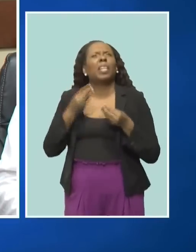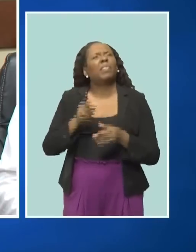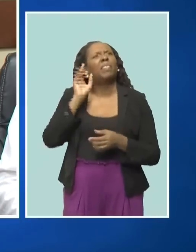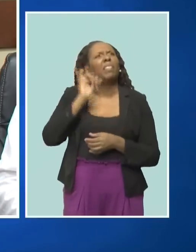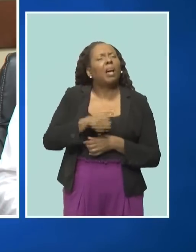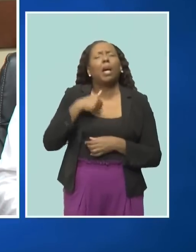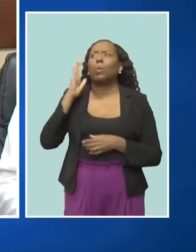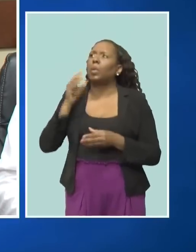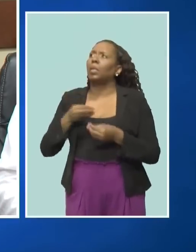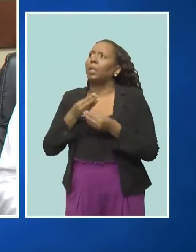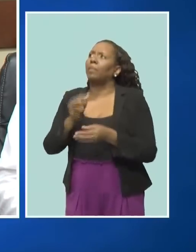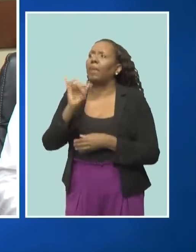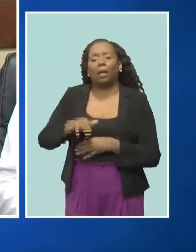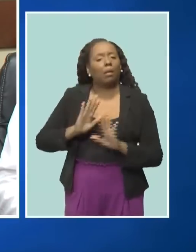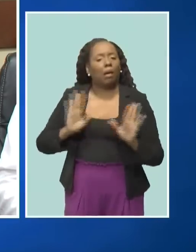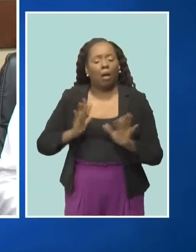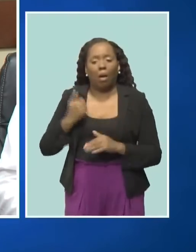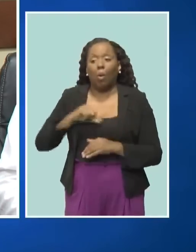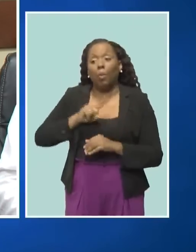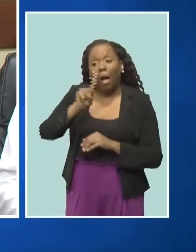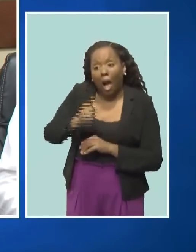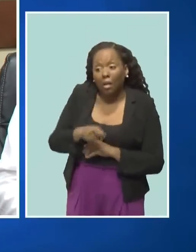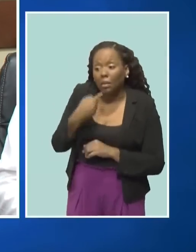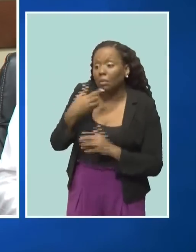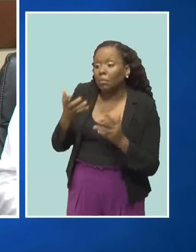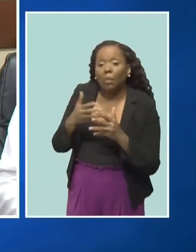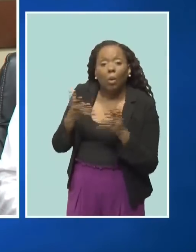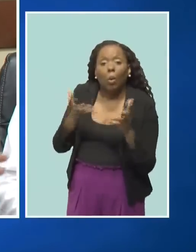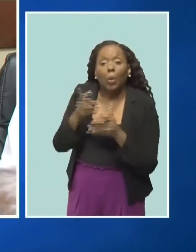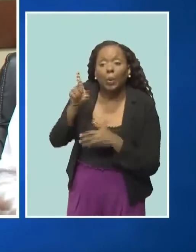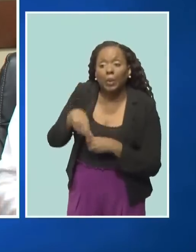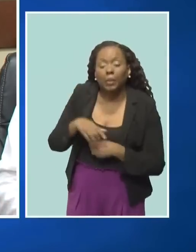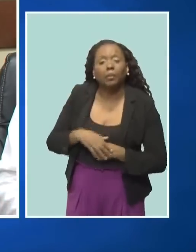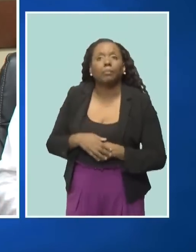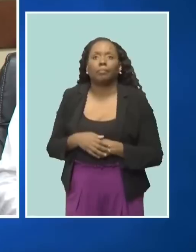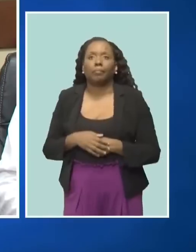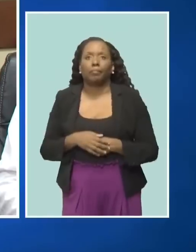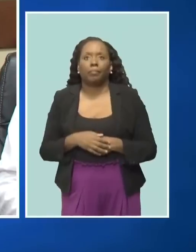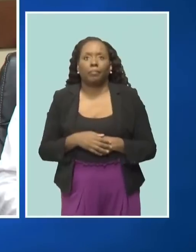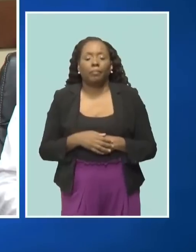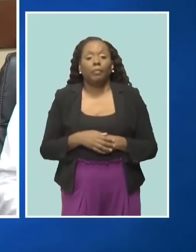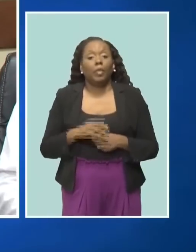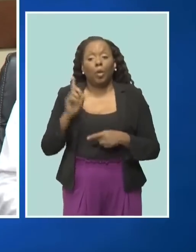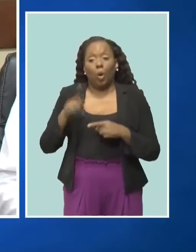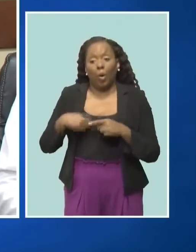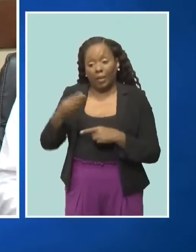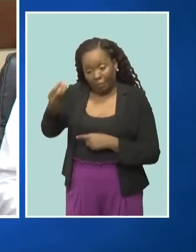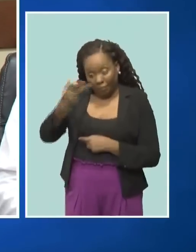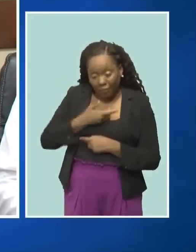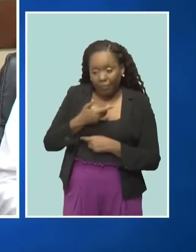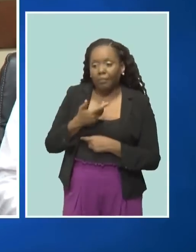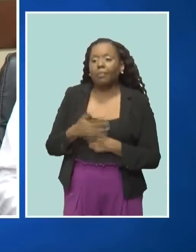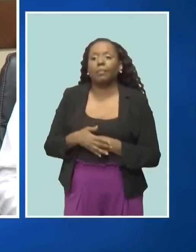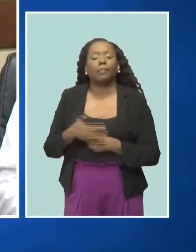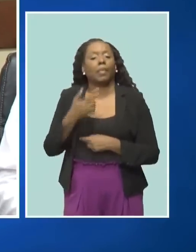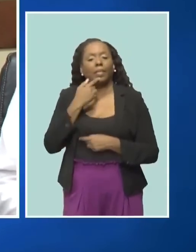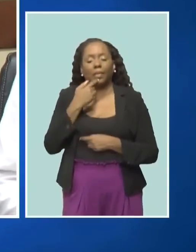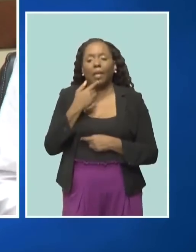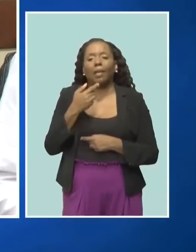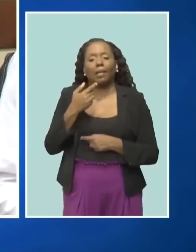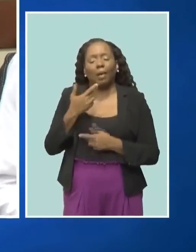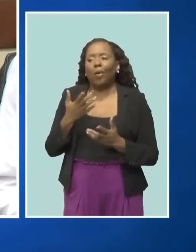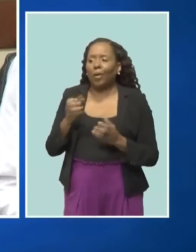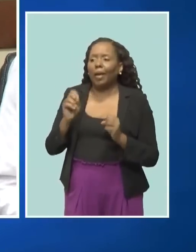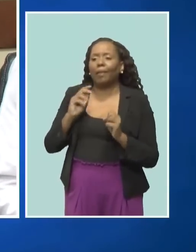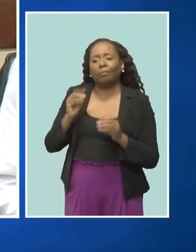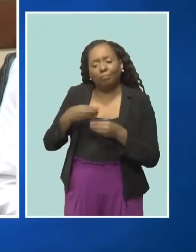So as Paula will tell you, as soon as one event is over, I'm asking her, what do you need for next year? So that